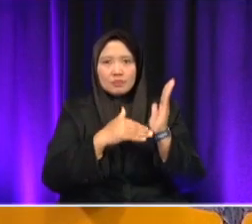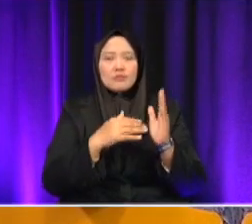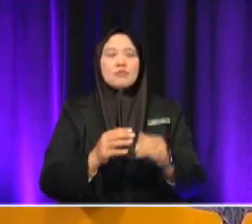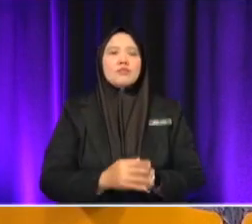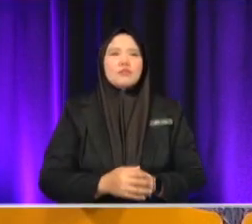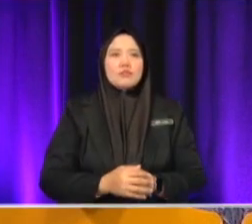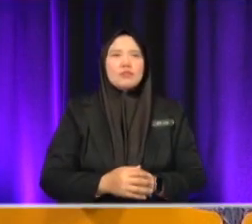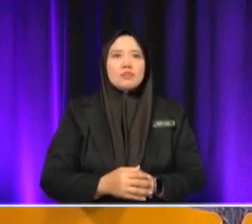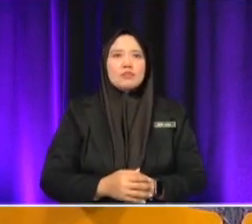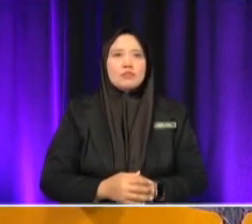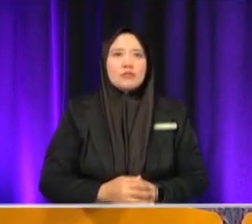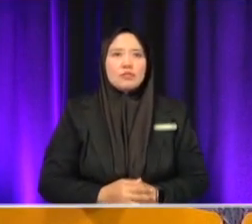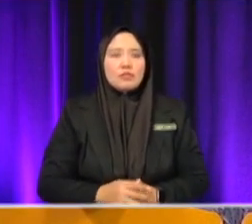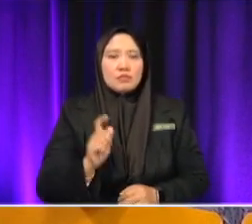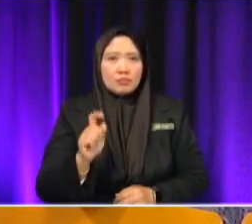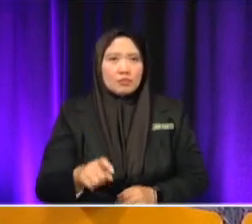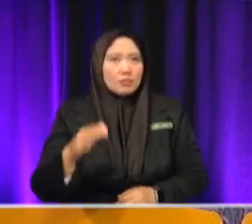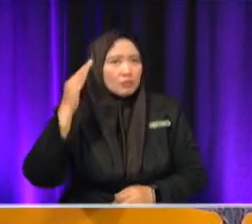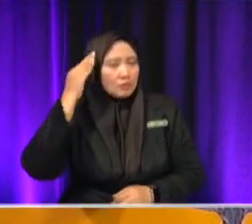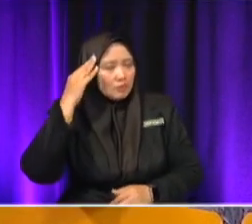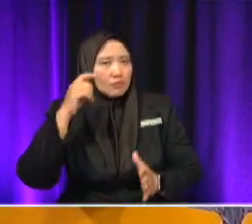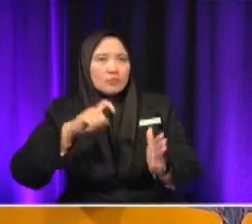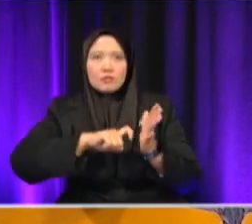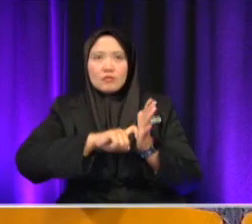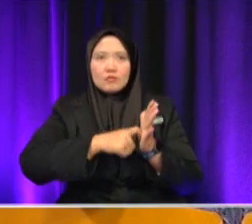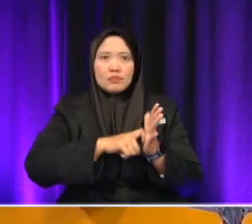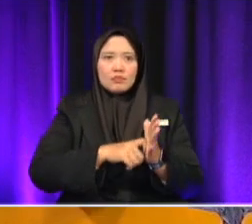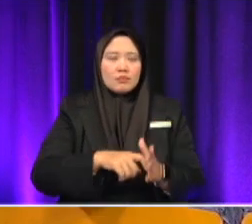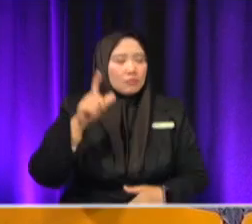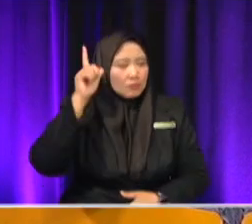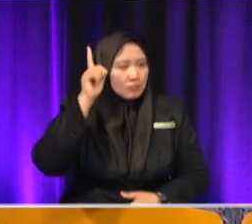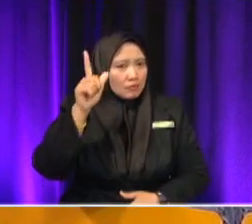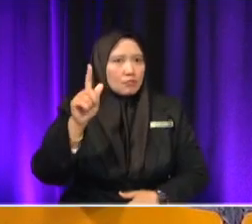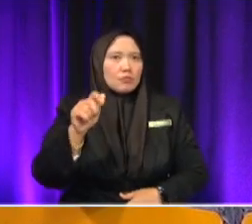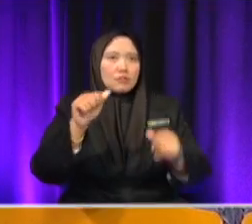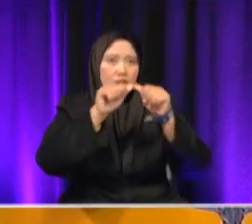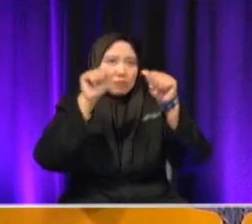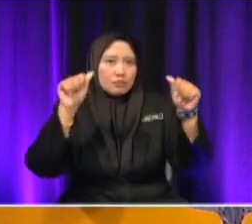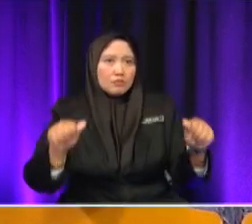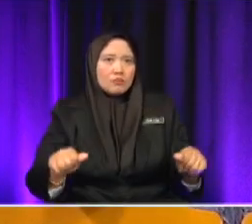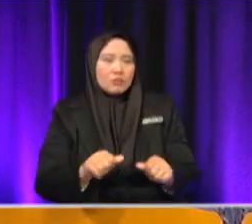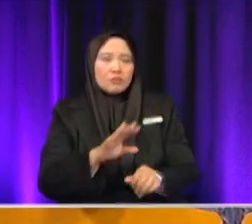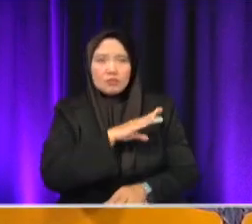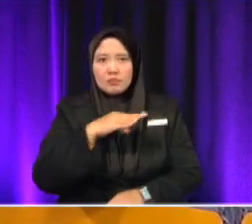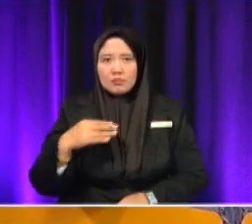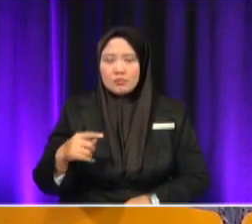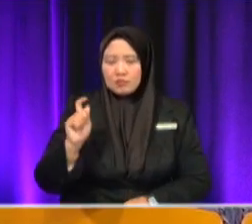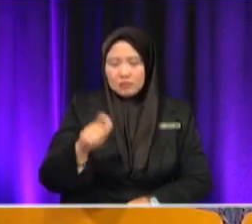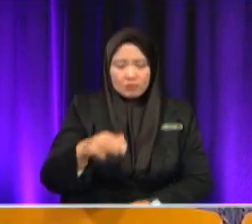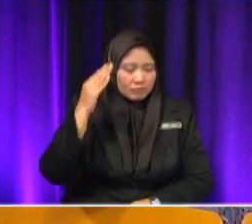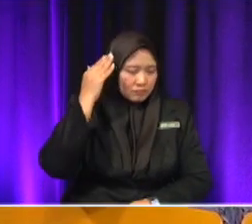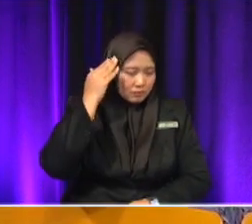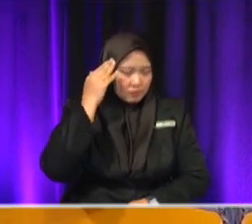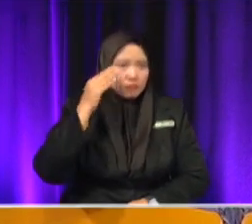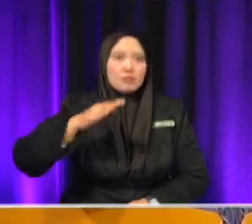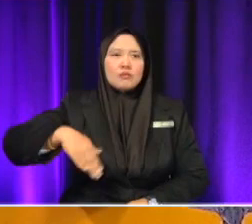read to identify the keywords, then look at the text, and then make sure that you understand both before choosing